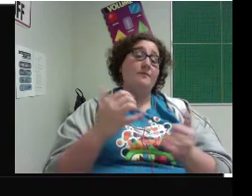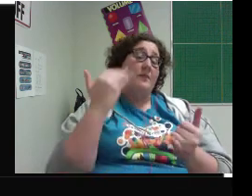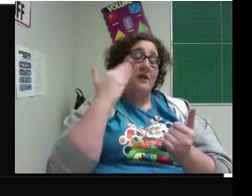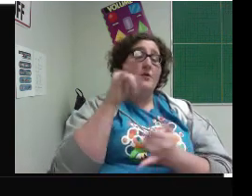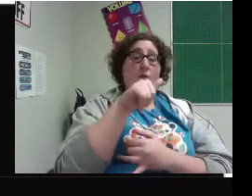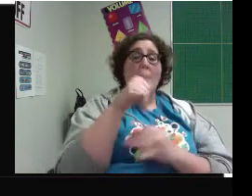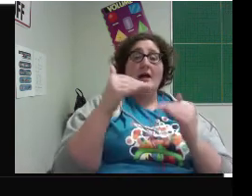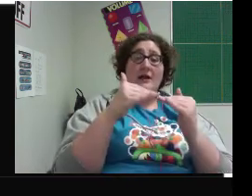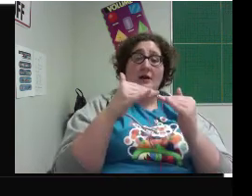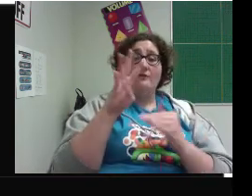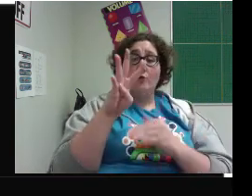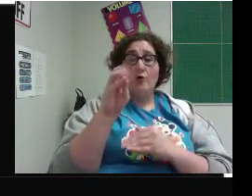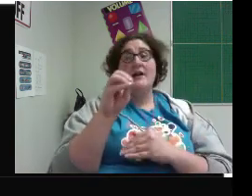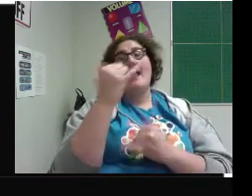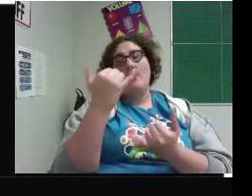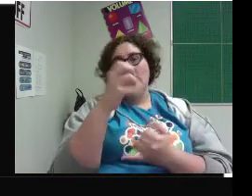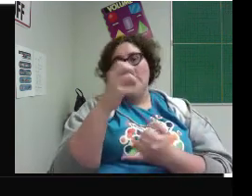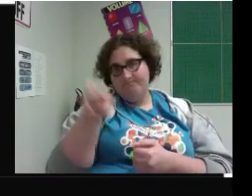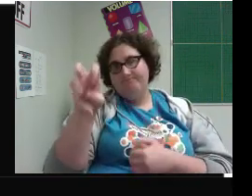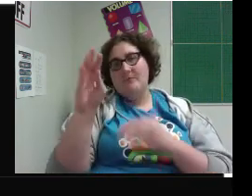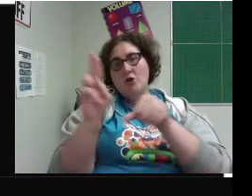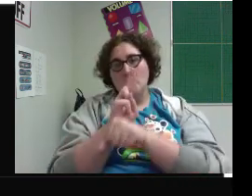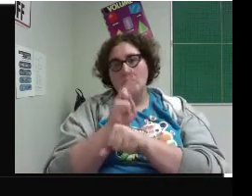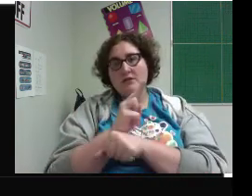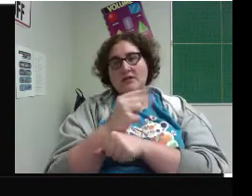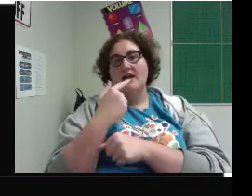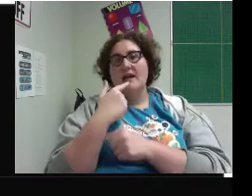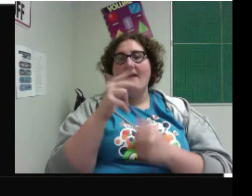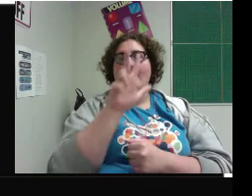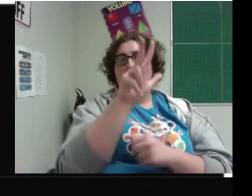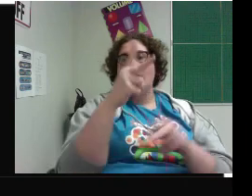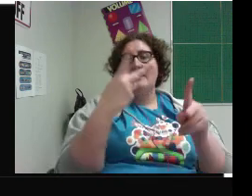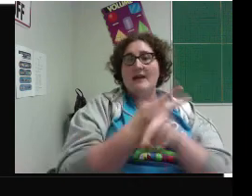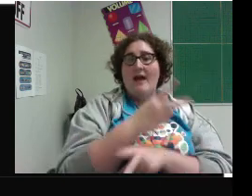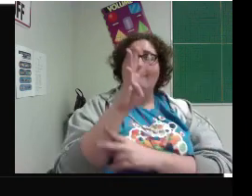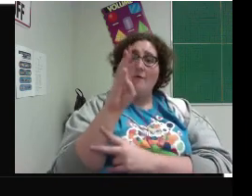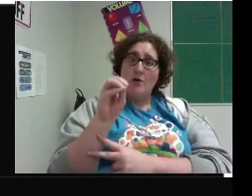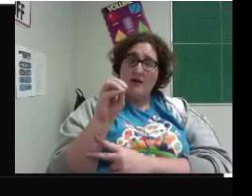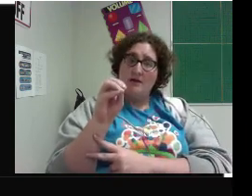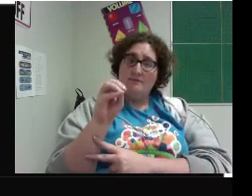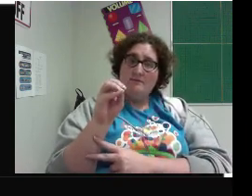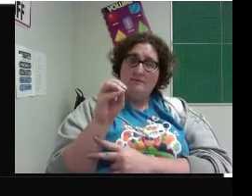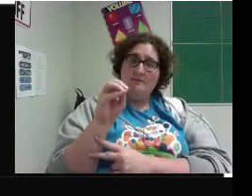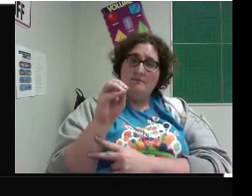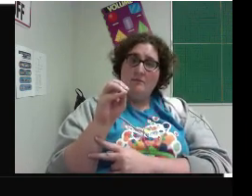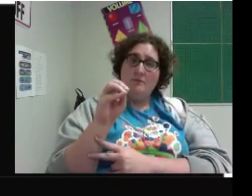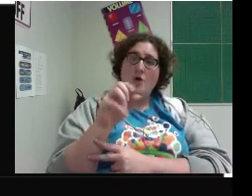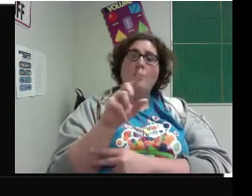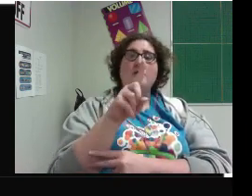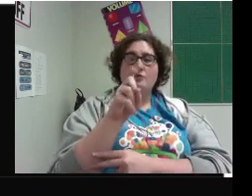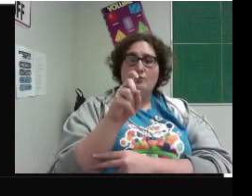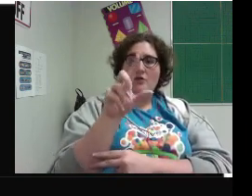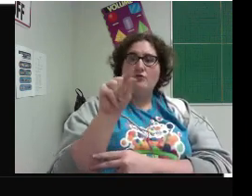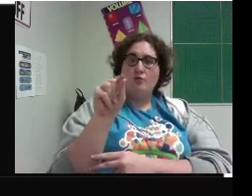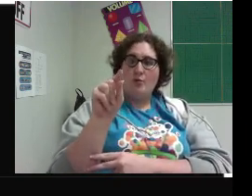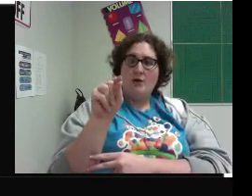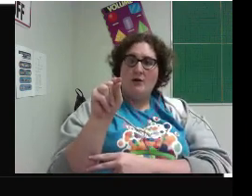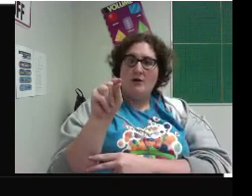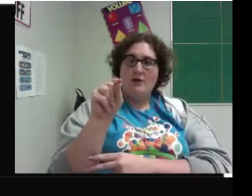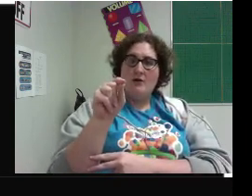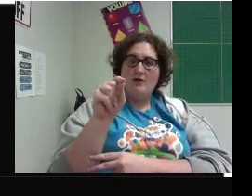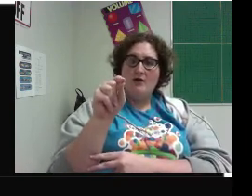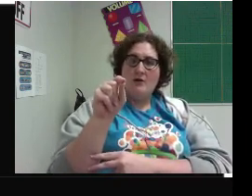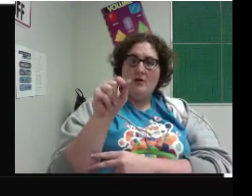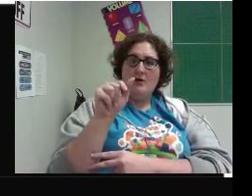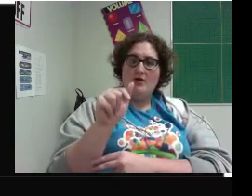y equals 40, I'm going to plug this in, and I'm going to have 3 times 40, which is 120. And